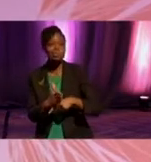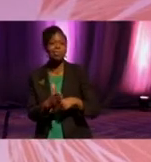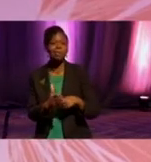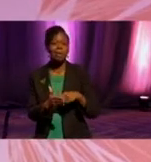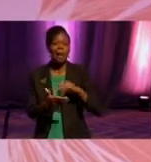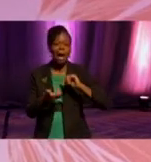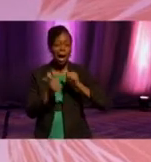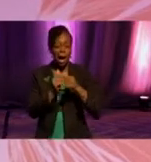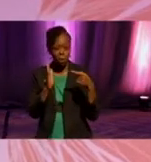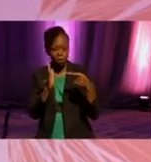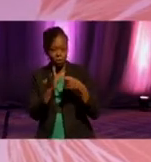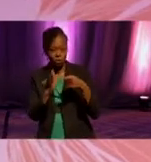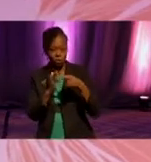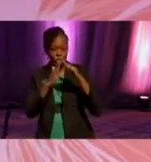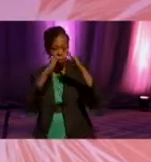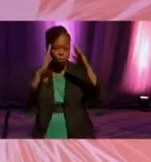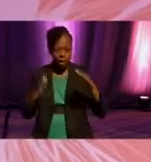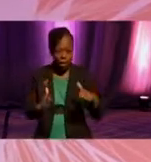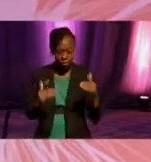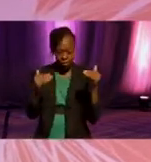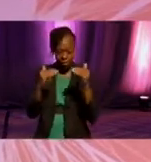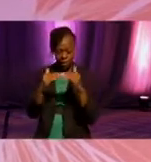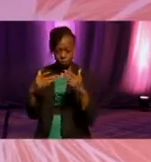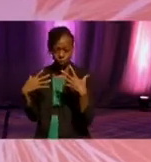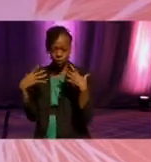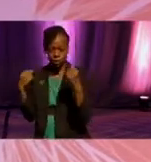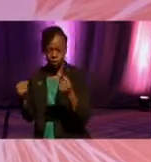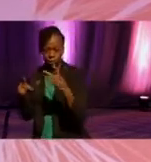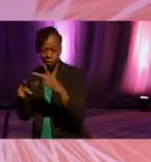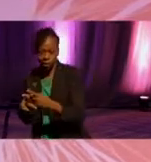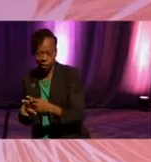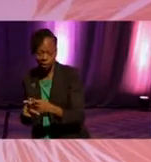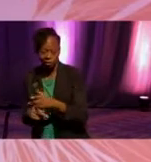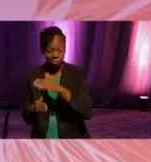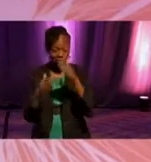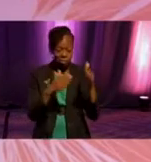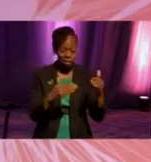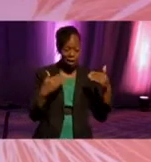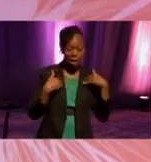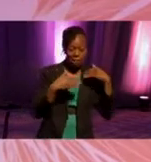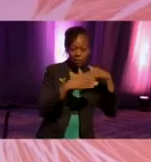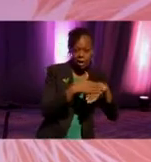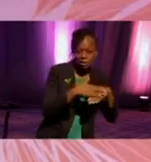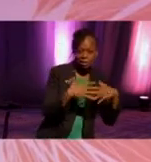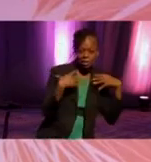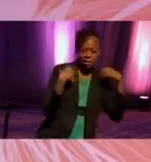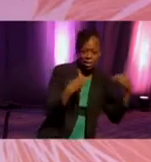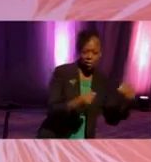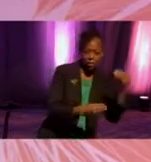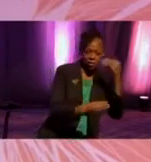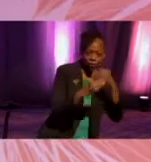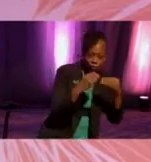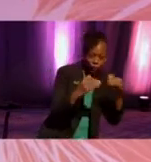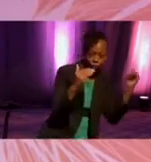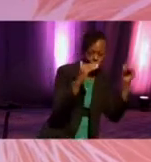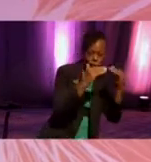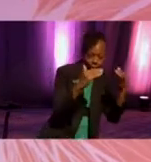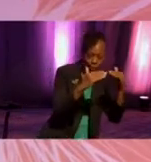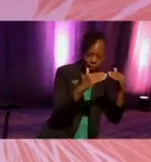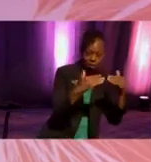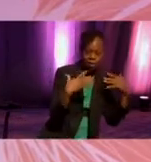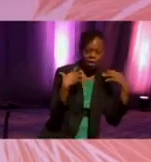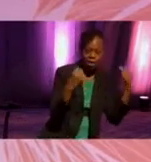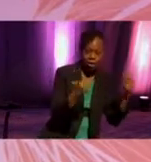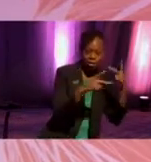affordable housing is health care, how having access to healthy food is health care, and how women having